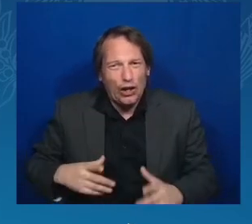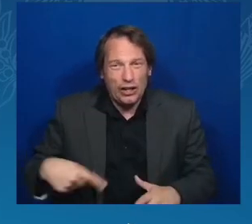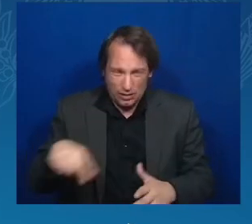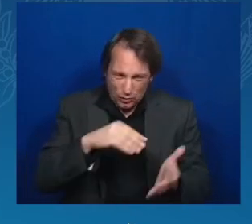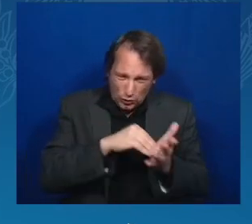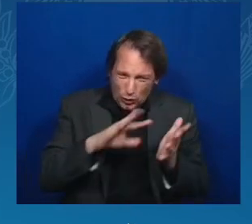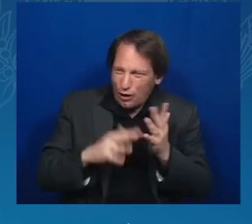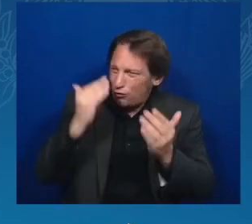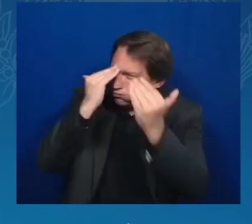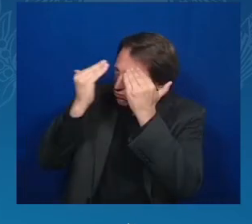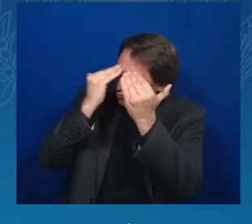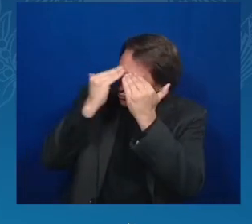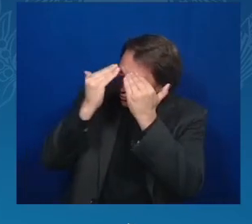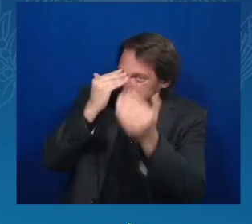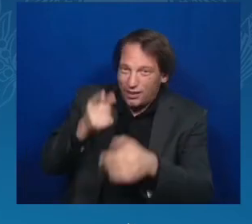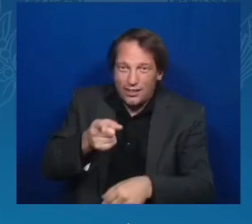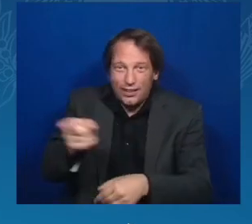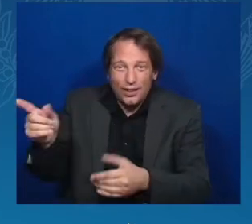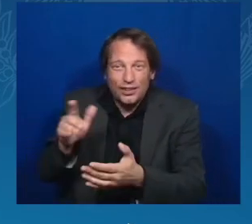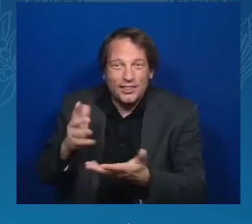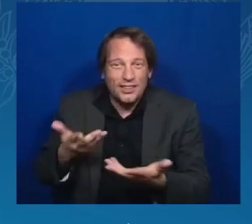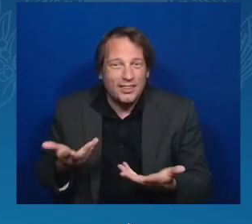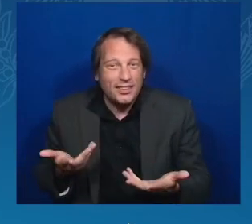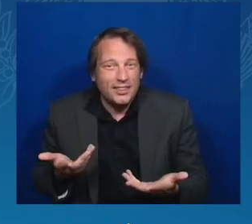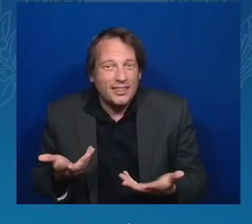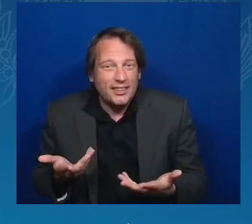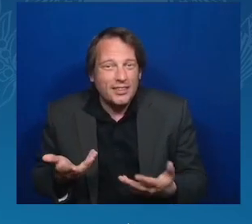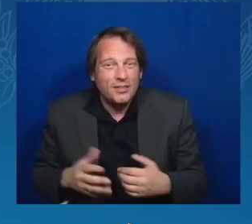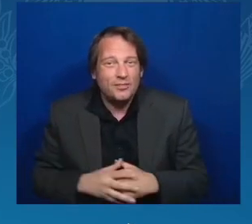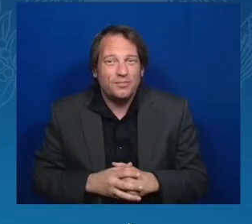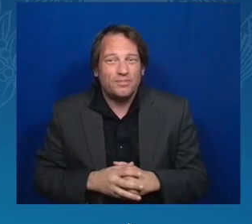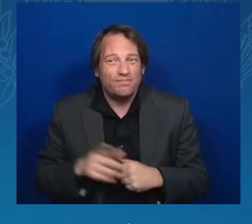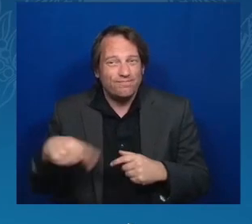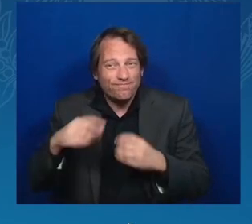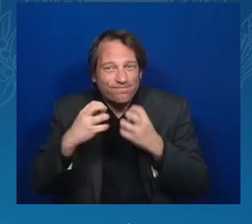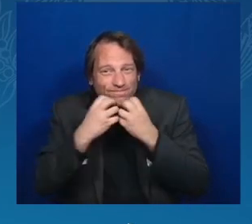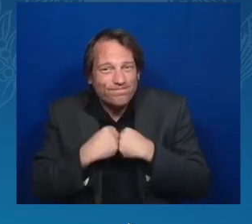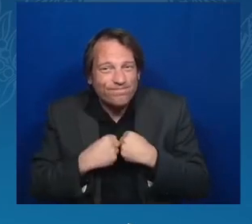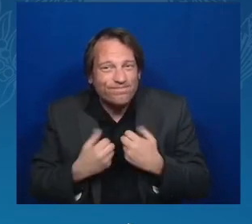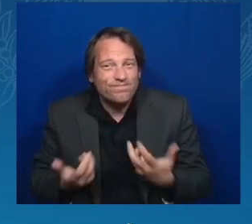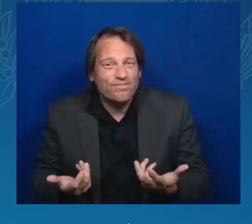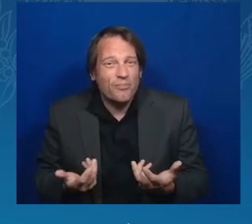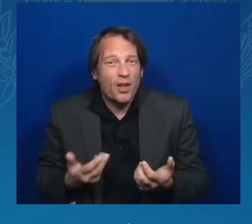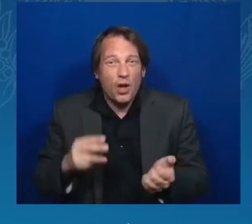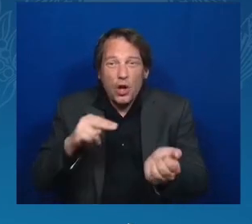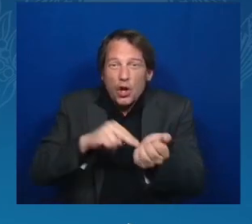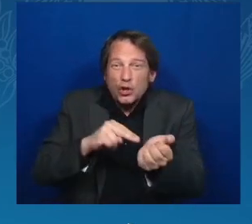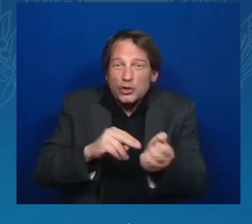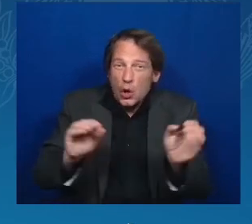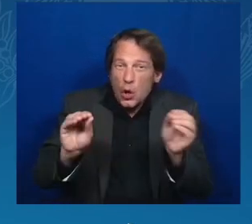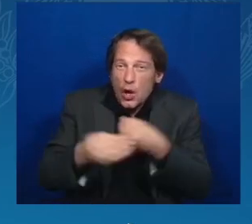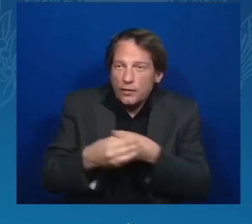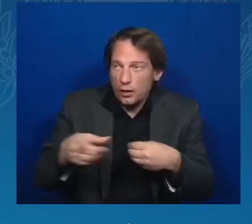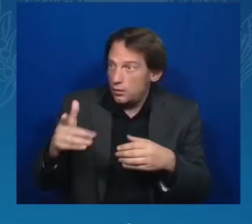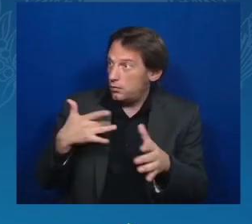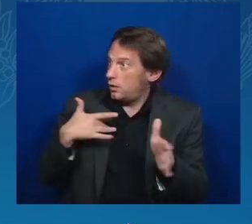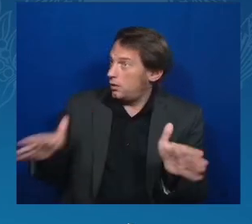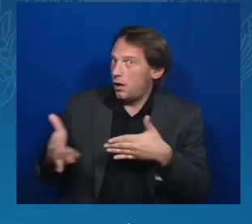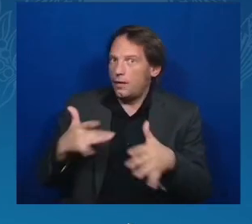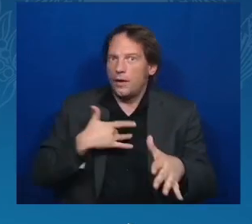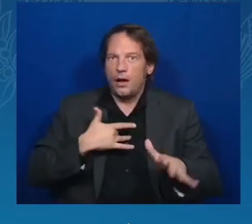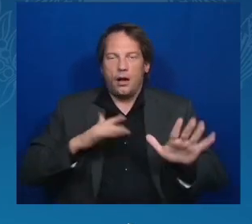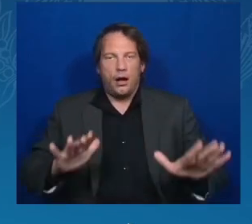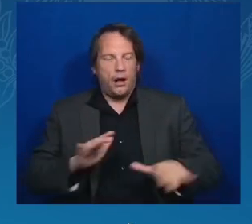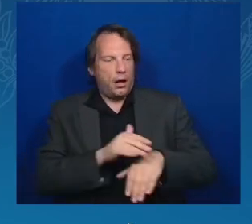the students. The nurse's office is an oasis of comfort and sanctity for so many